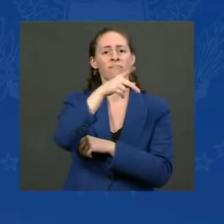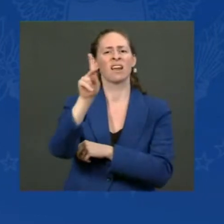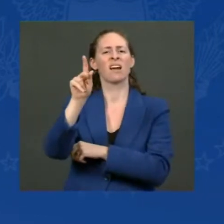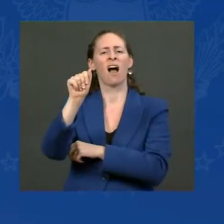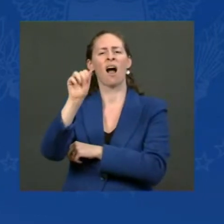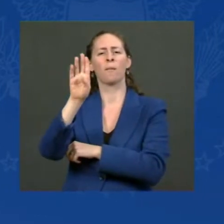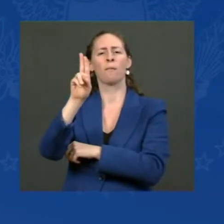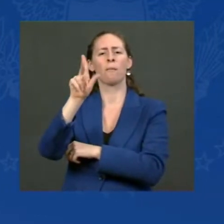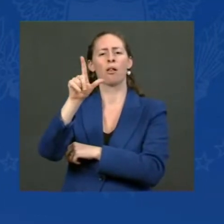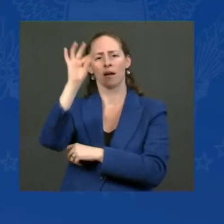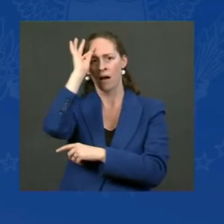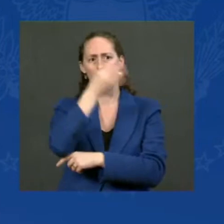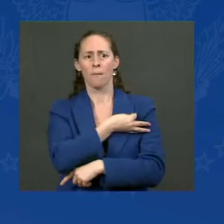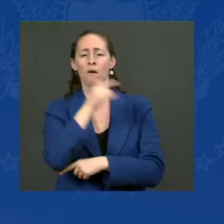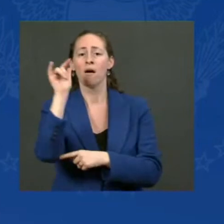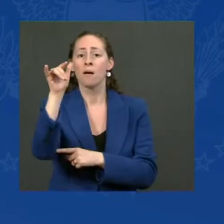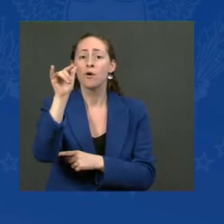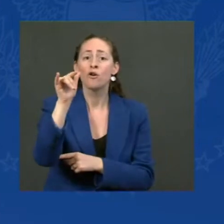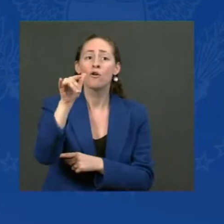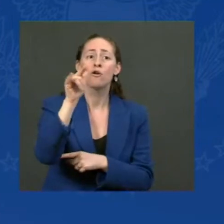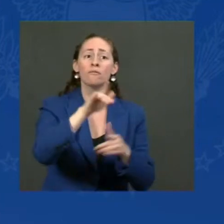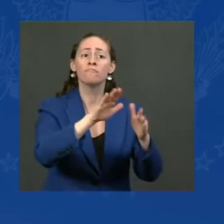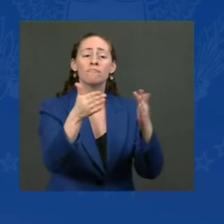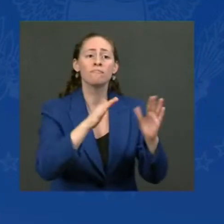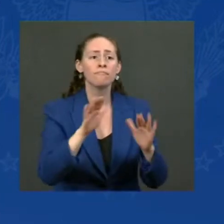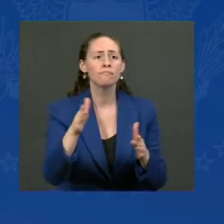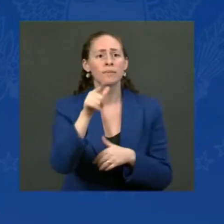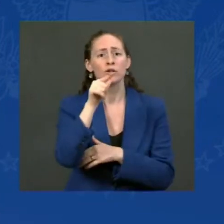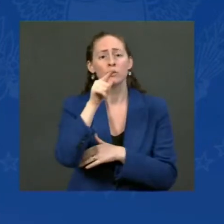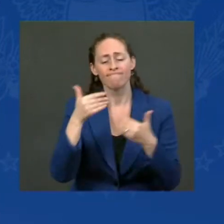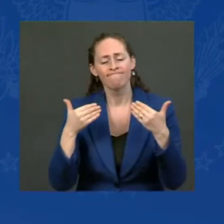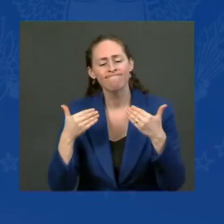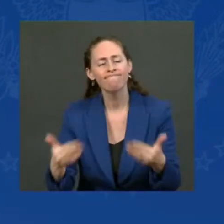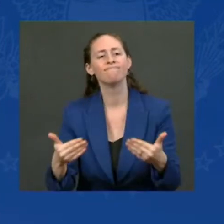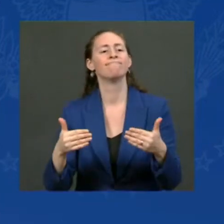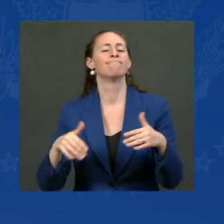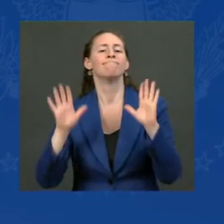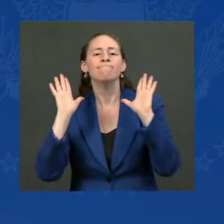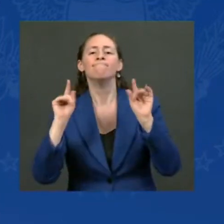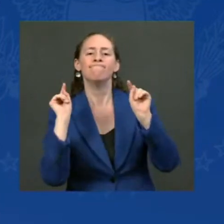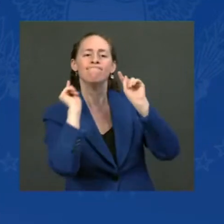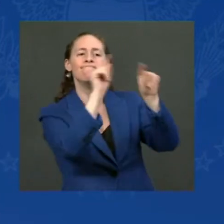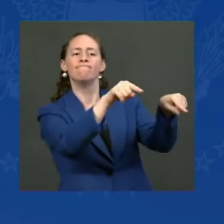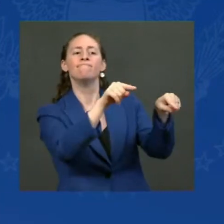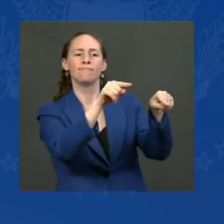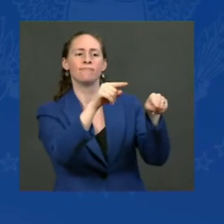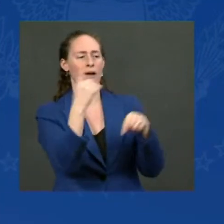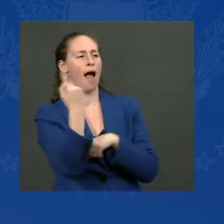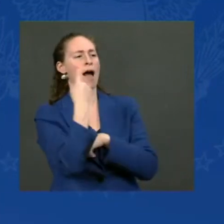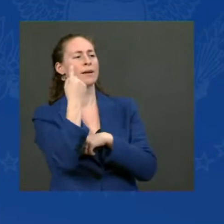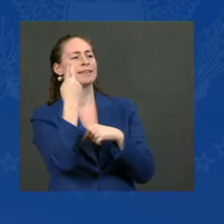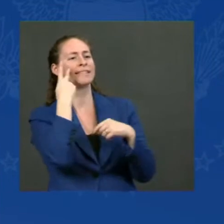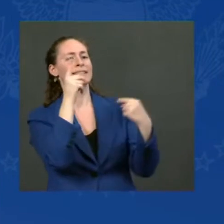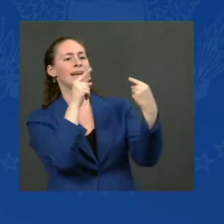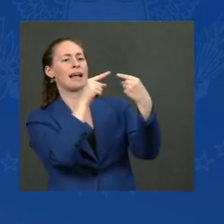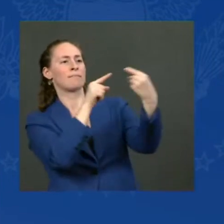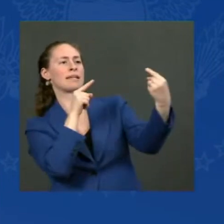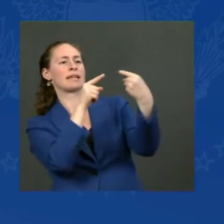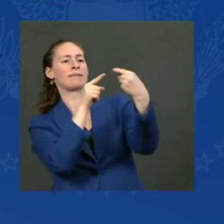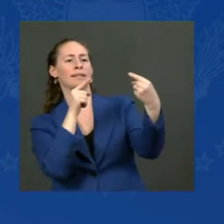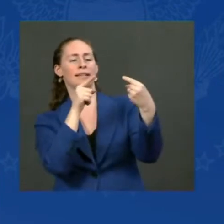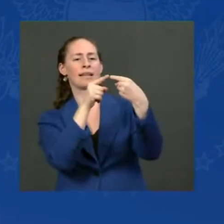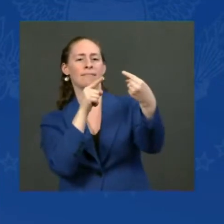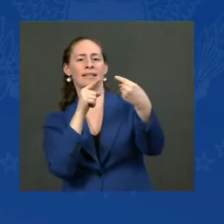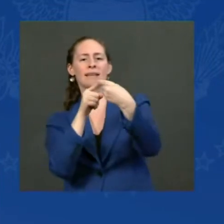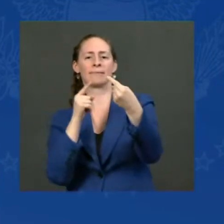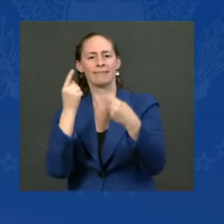Those who commit acts of terrorism against us will continue to find a determined enemy in the United States. The world today